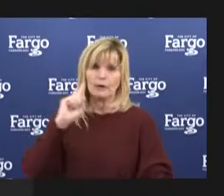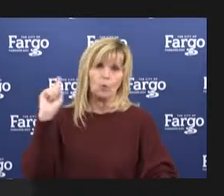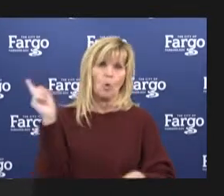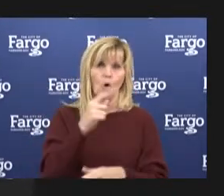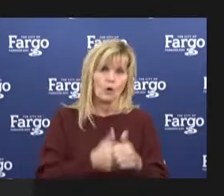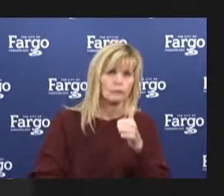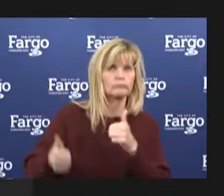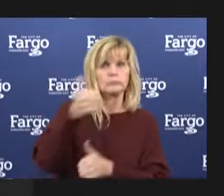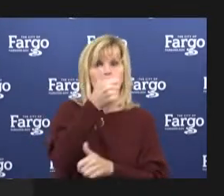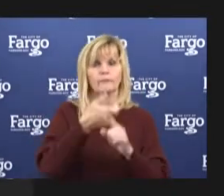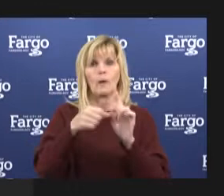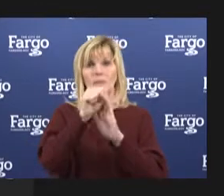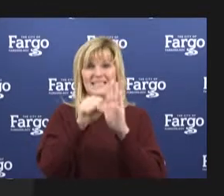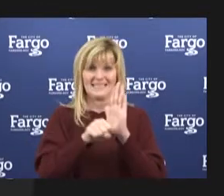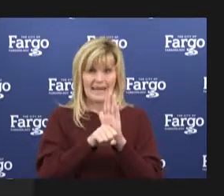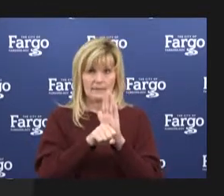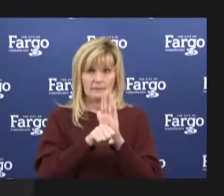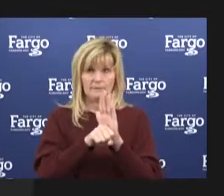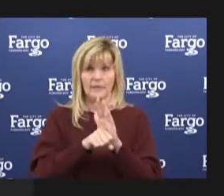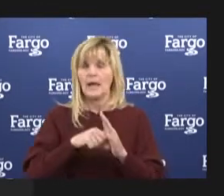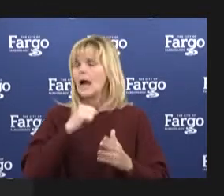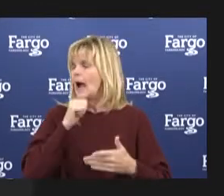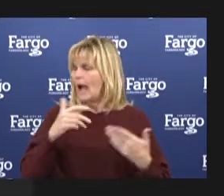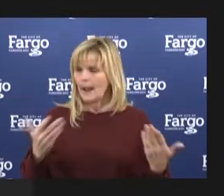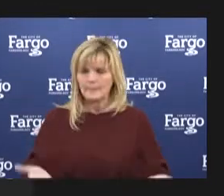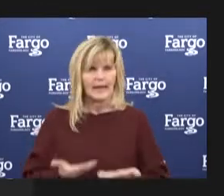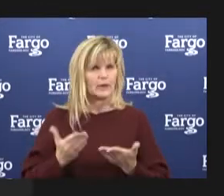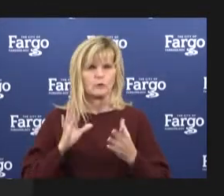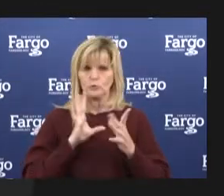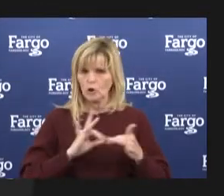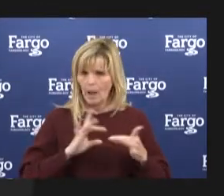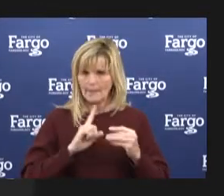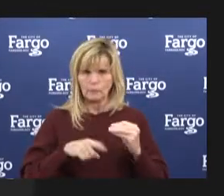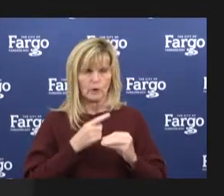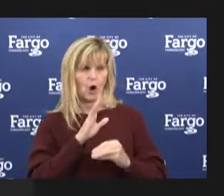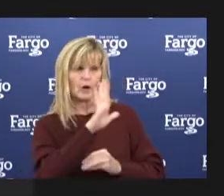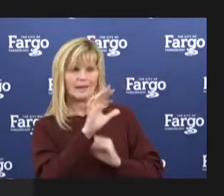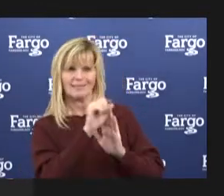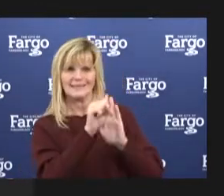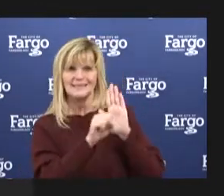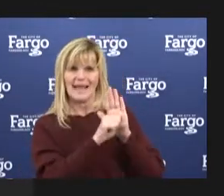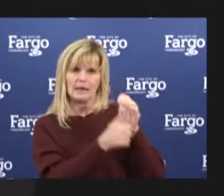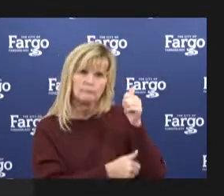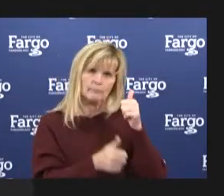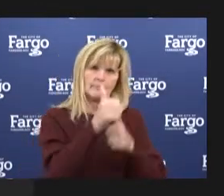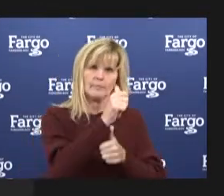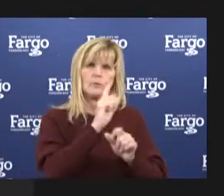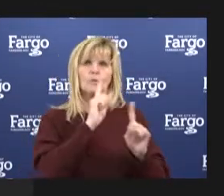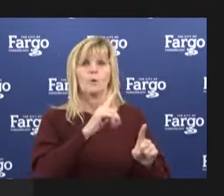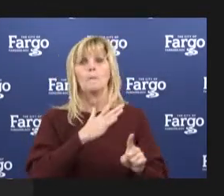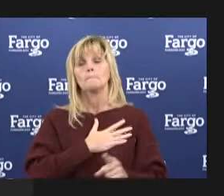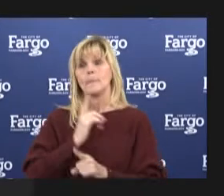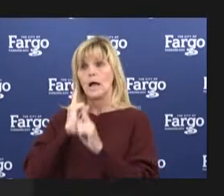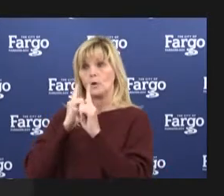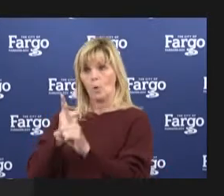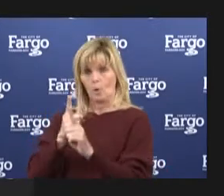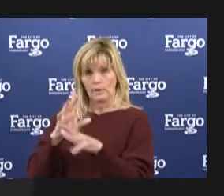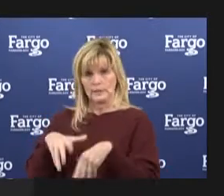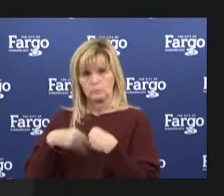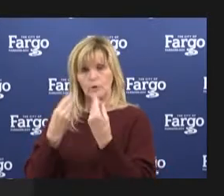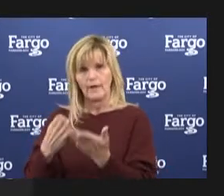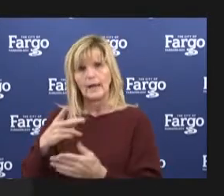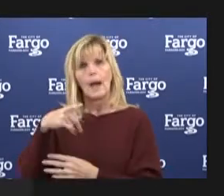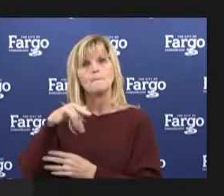state level. I'm not here to offer commentary on those events. My goal is to present a consistent public